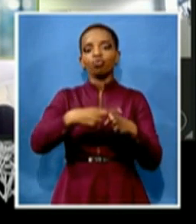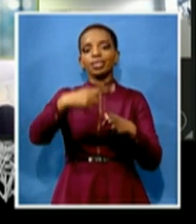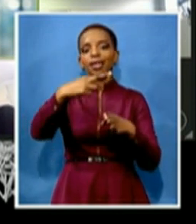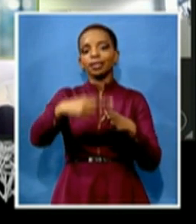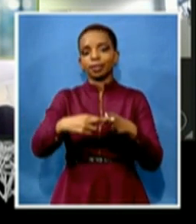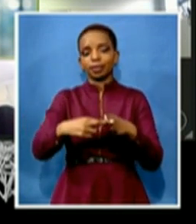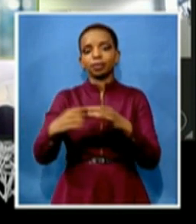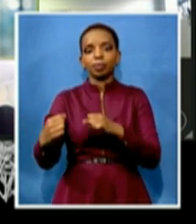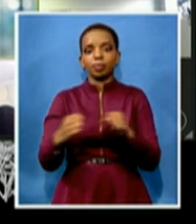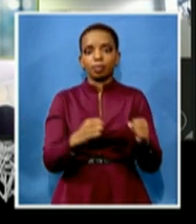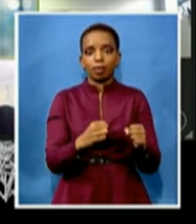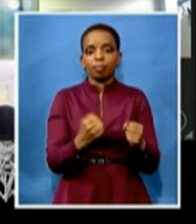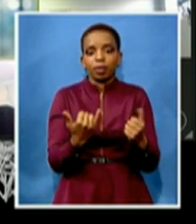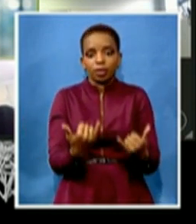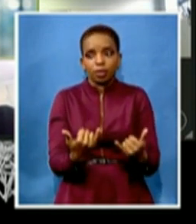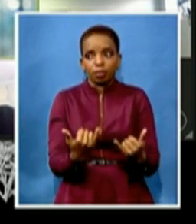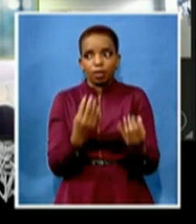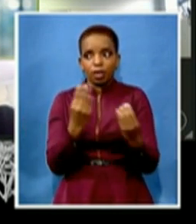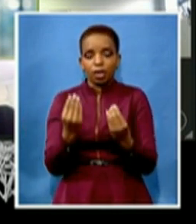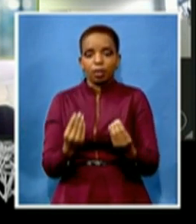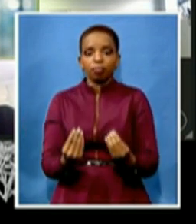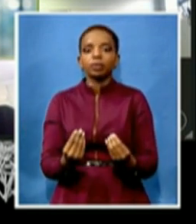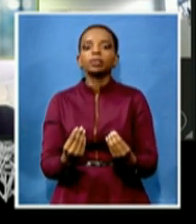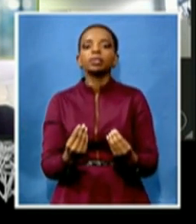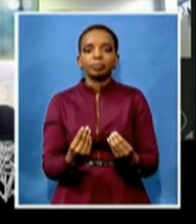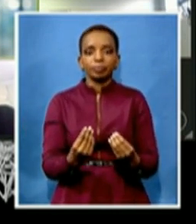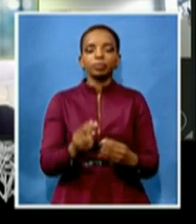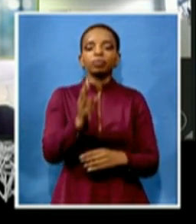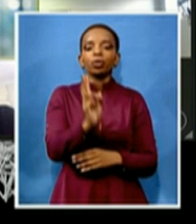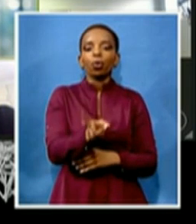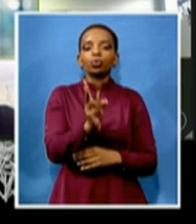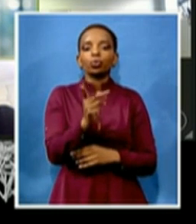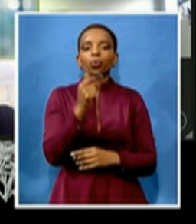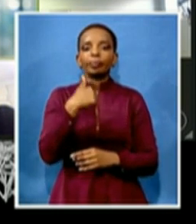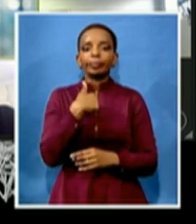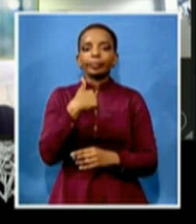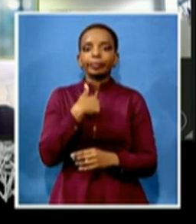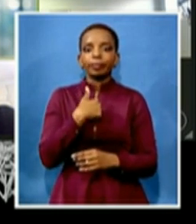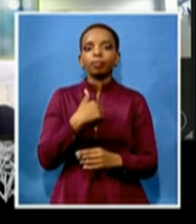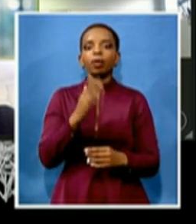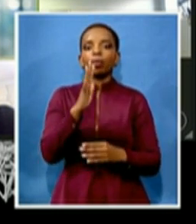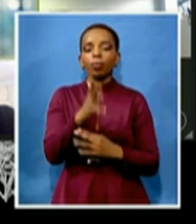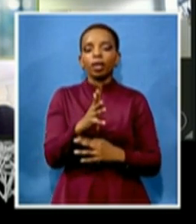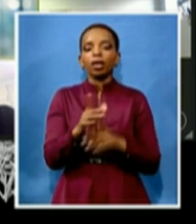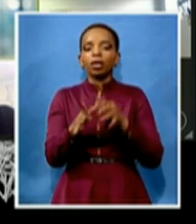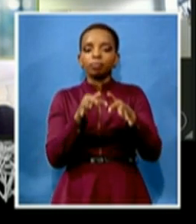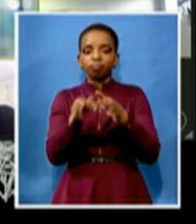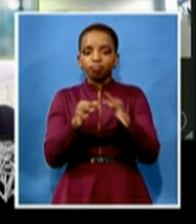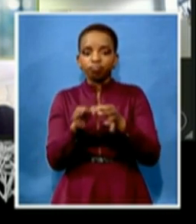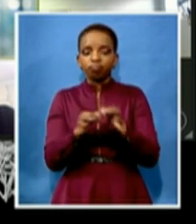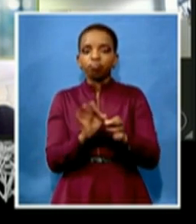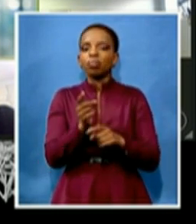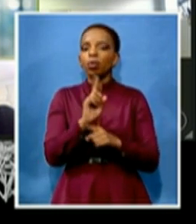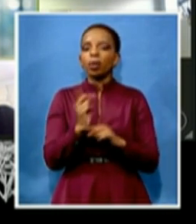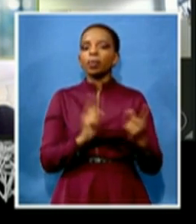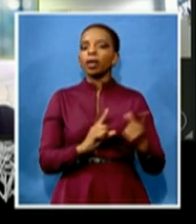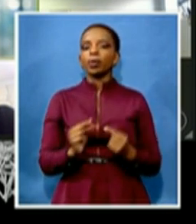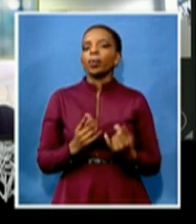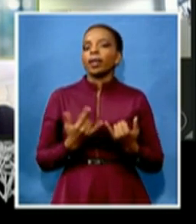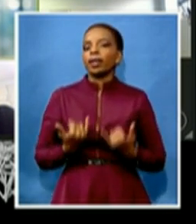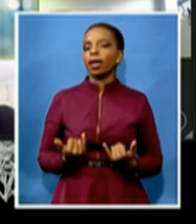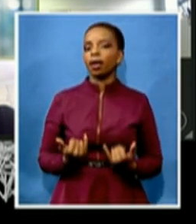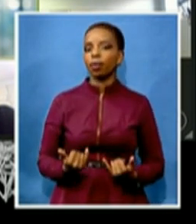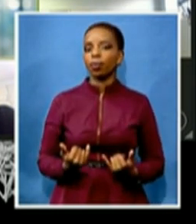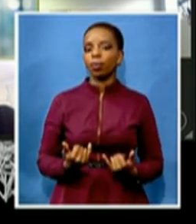highlights of the updated modeling that we're currently doing. The models are currently being recalibrated. We do this every